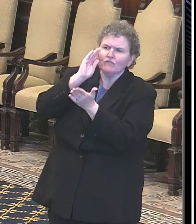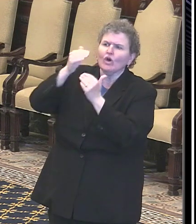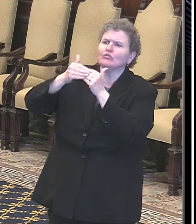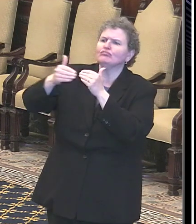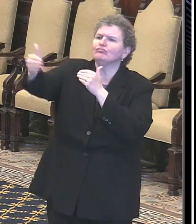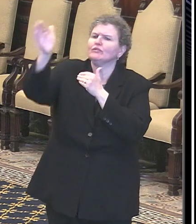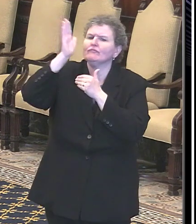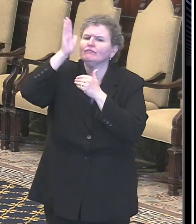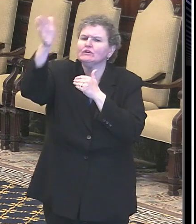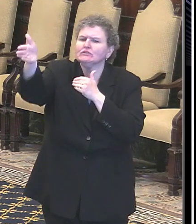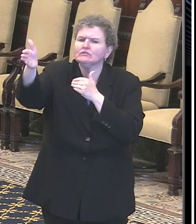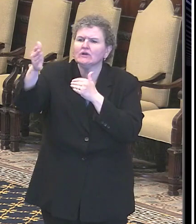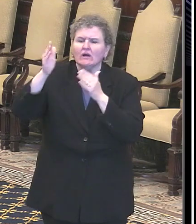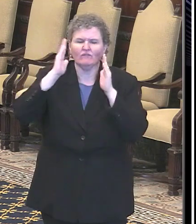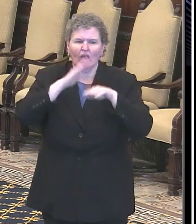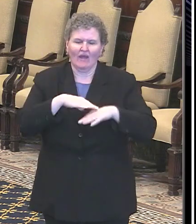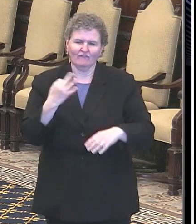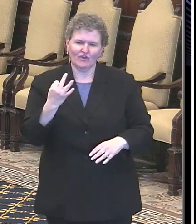Friday.